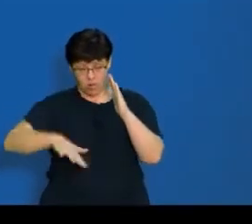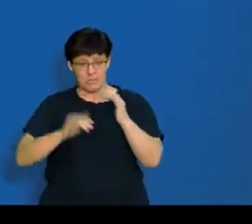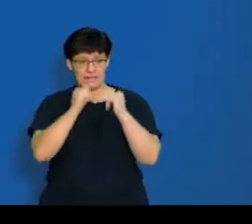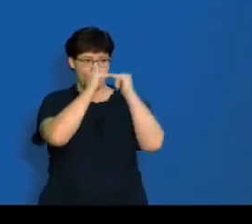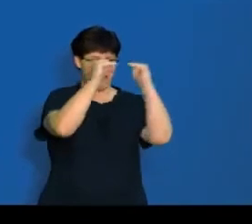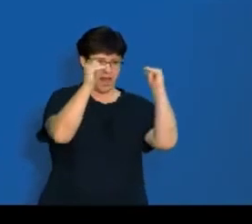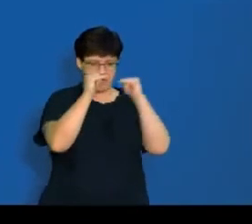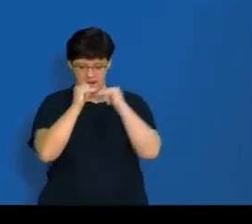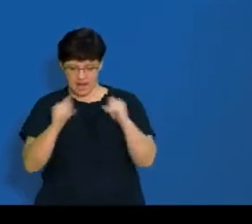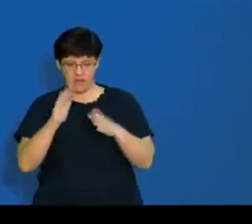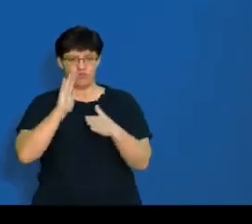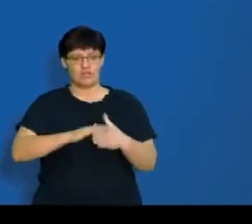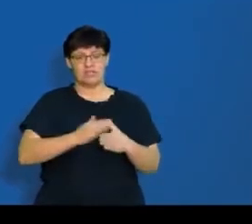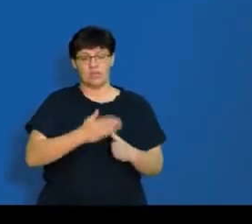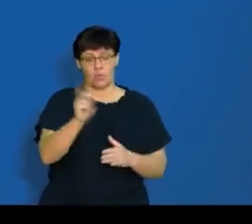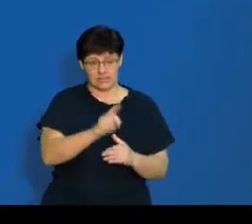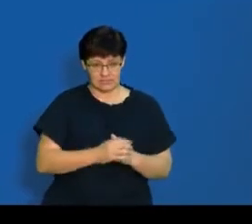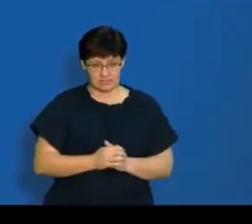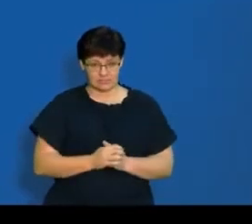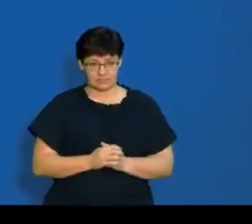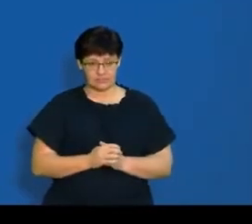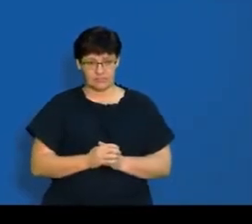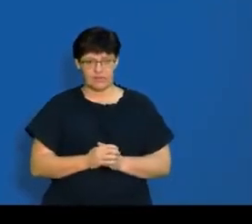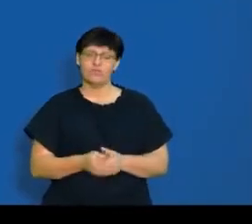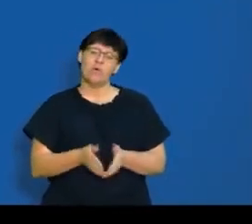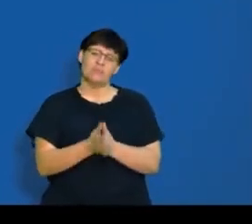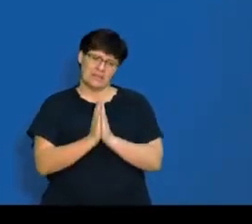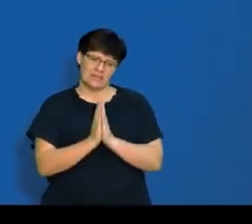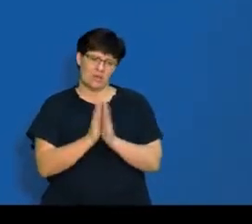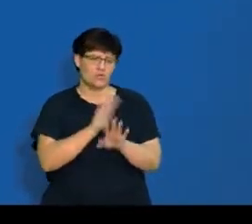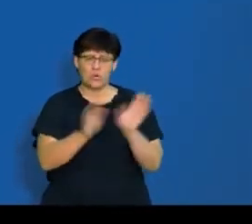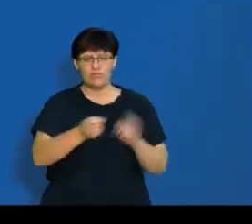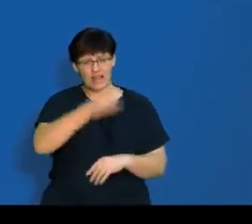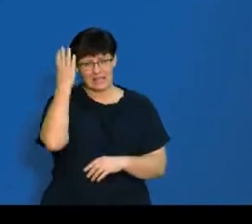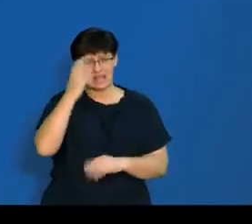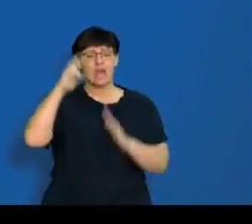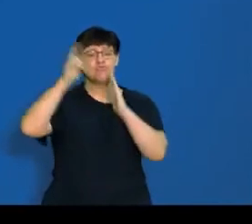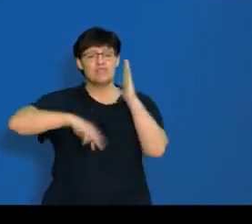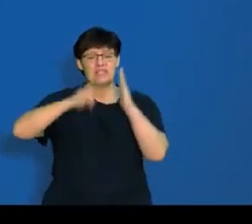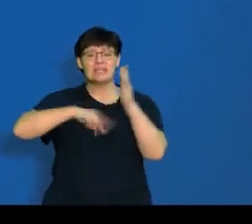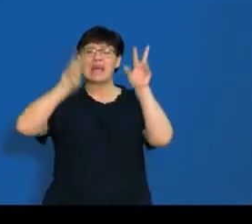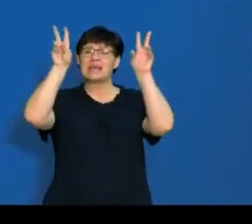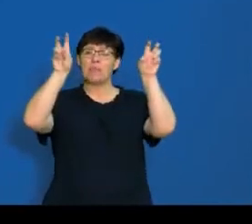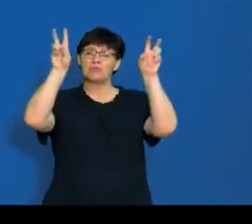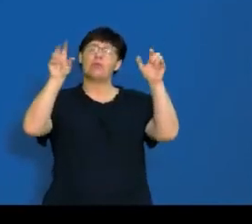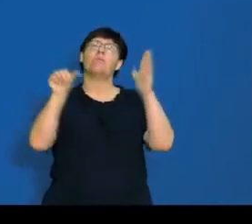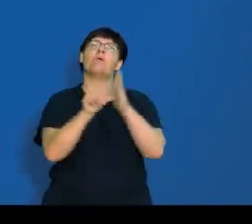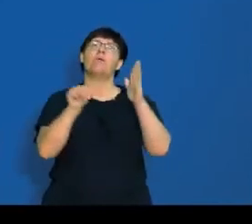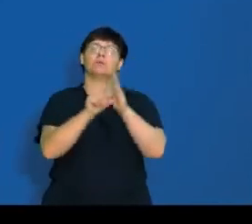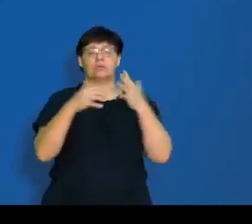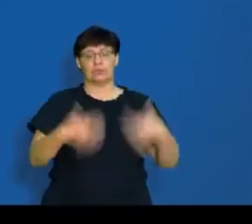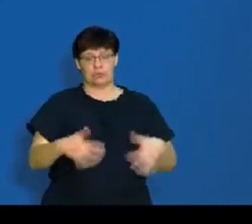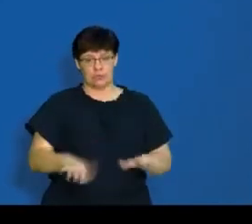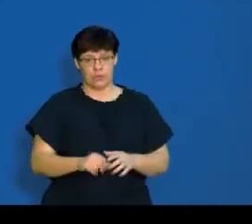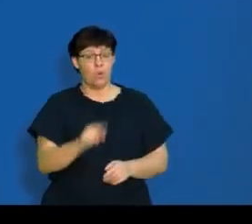underline those reasons. Okay. So guys, please don't forget, reading a caption is very, very important